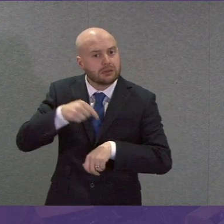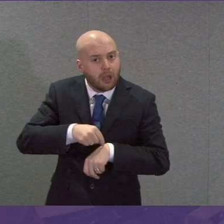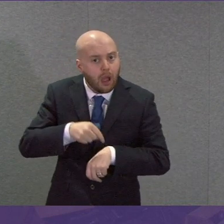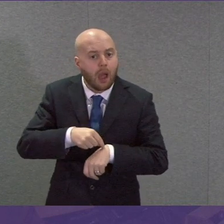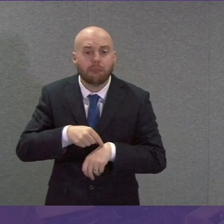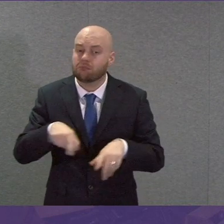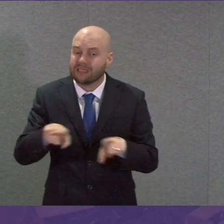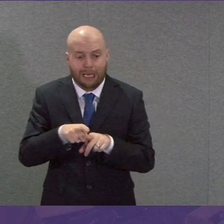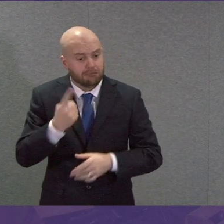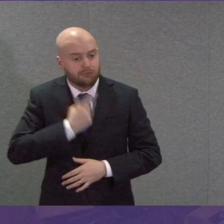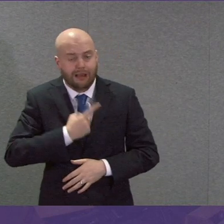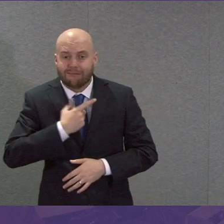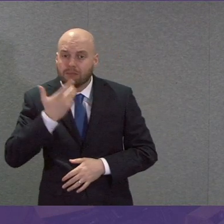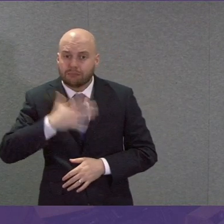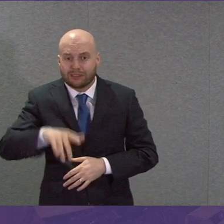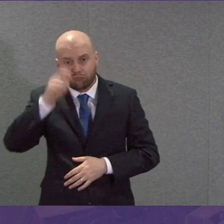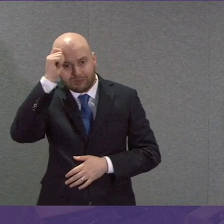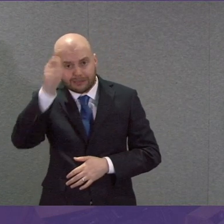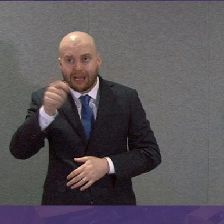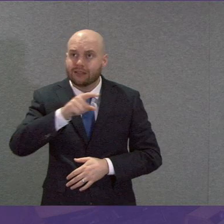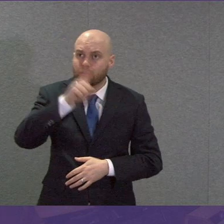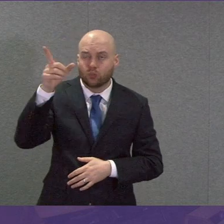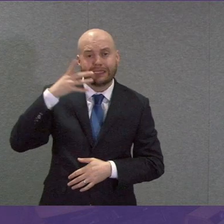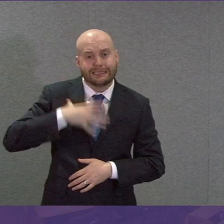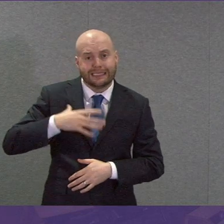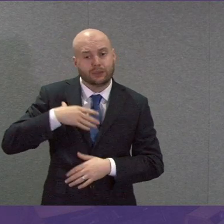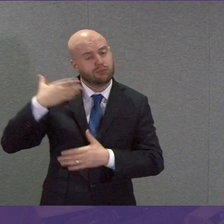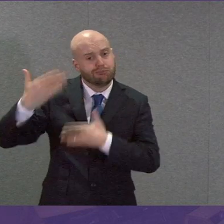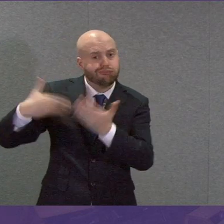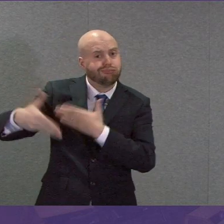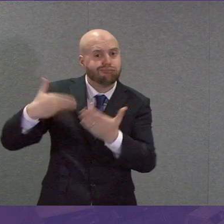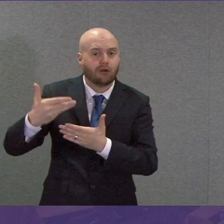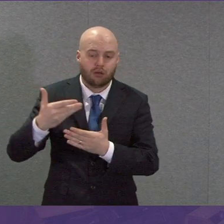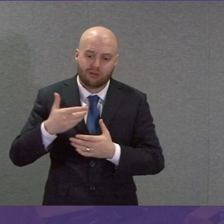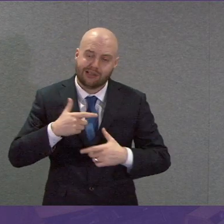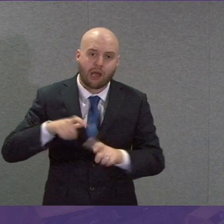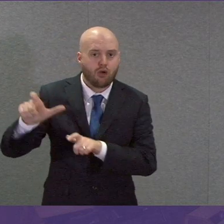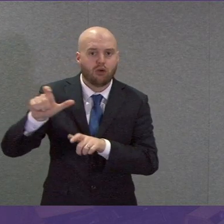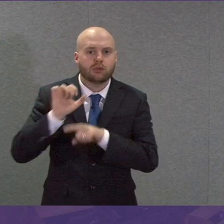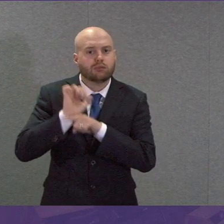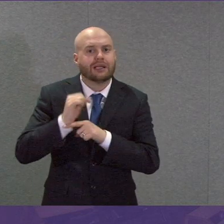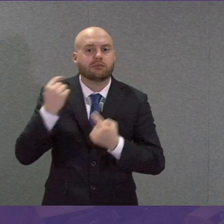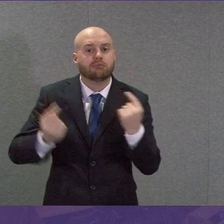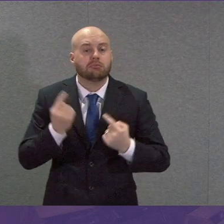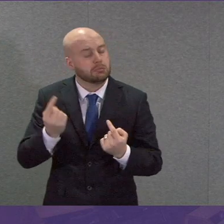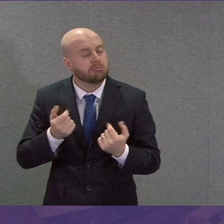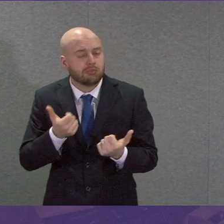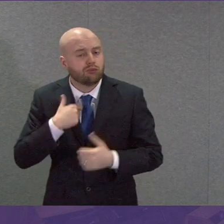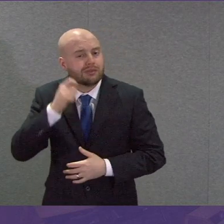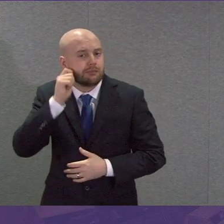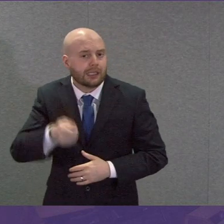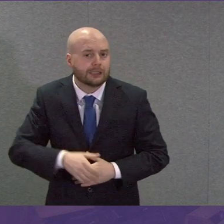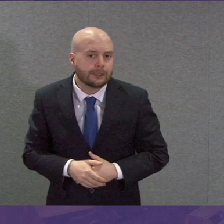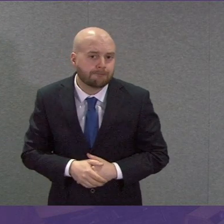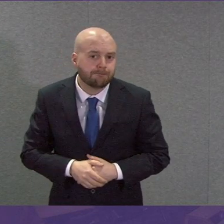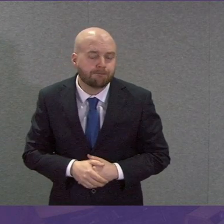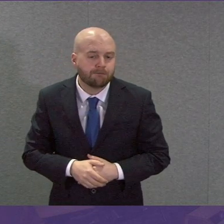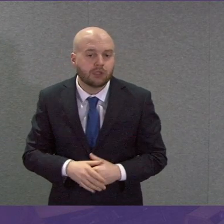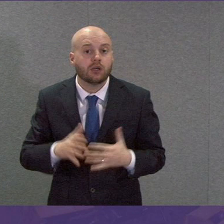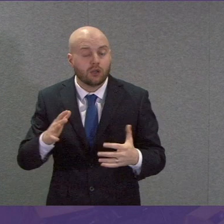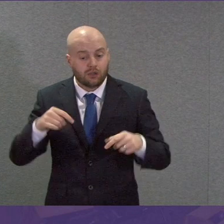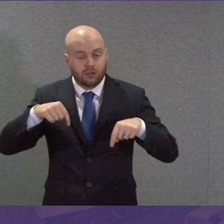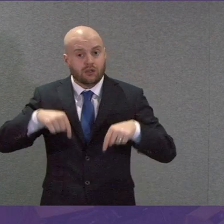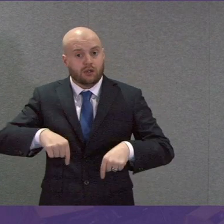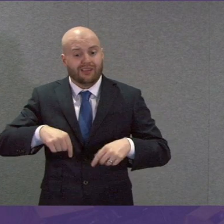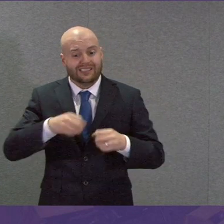for specific measures and actions in the other three nations of the UK. Presiding Officer, it is clear that this bill cannot be